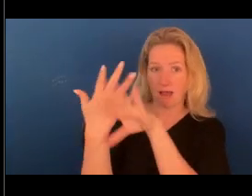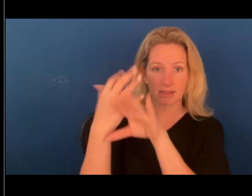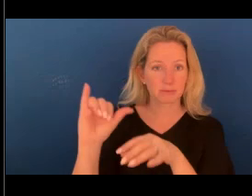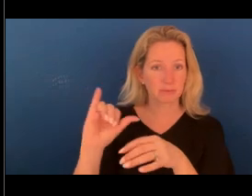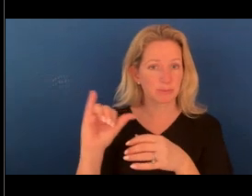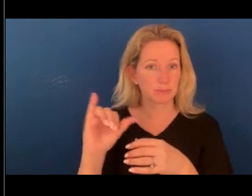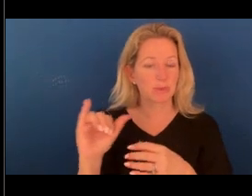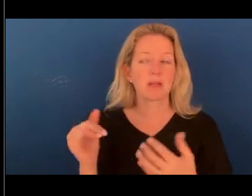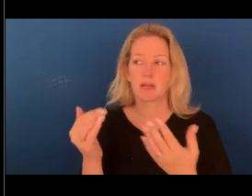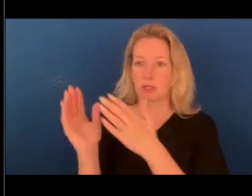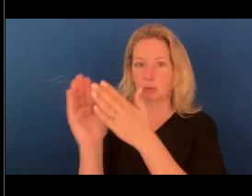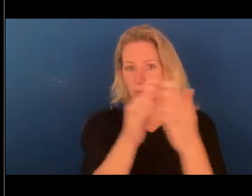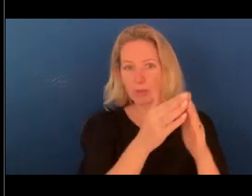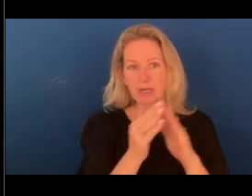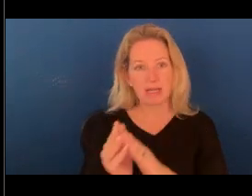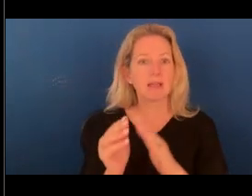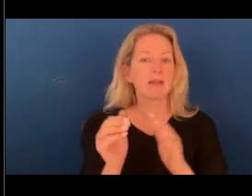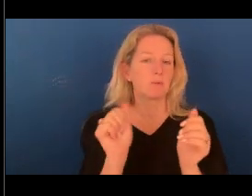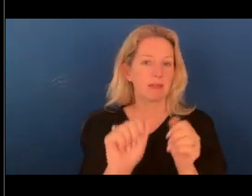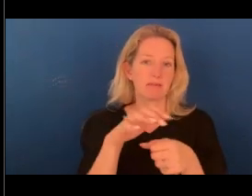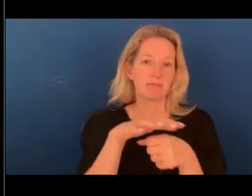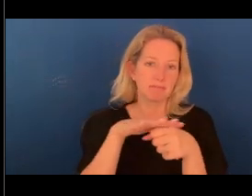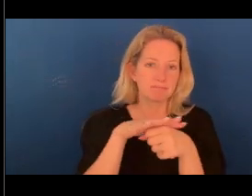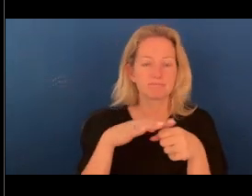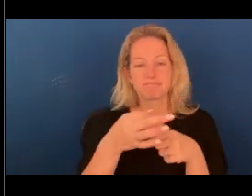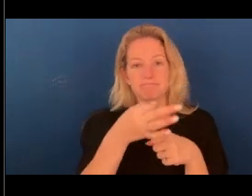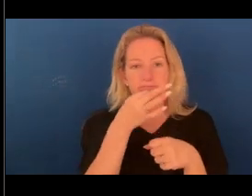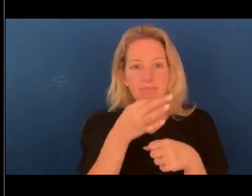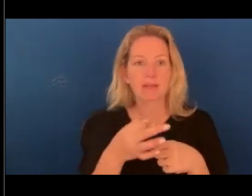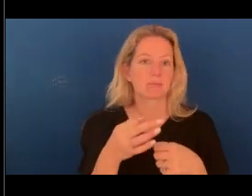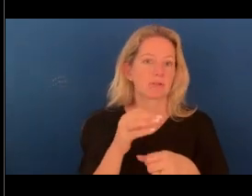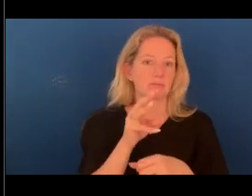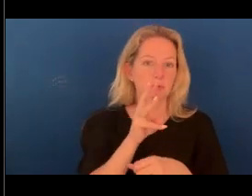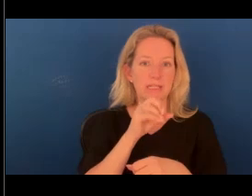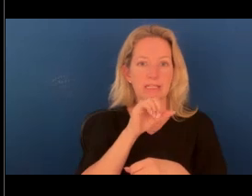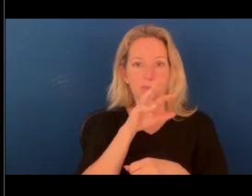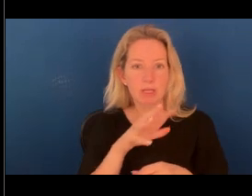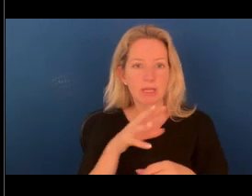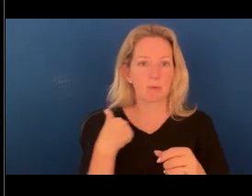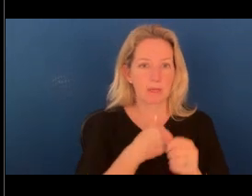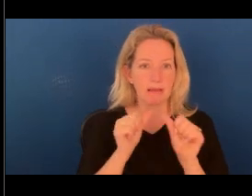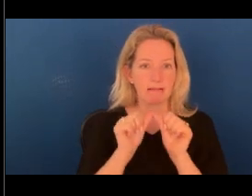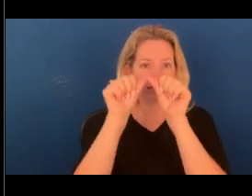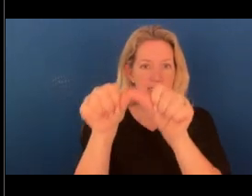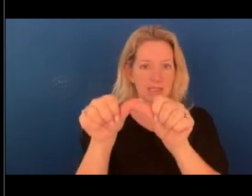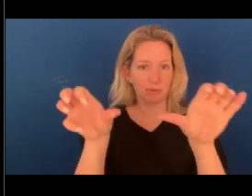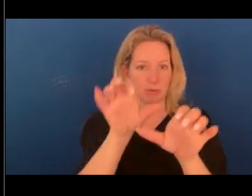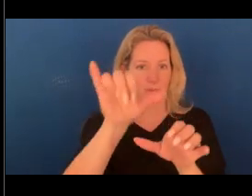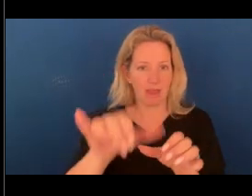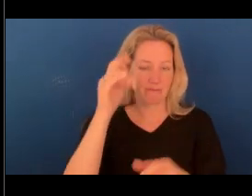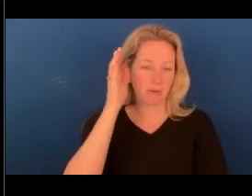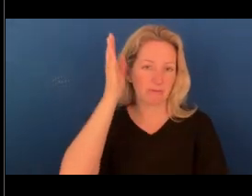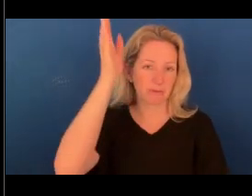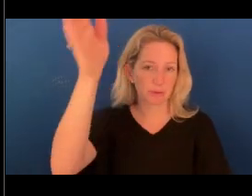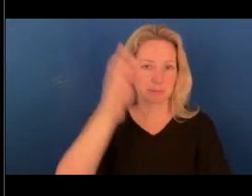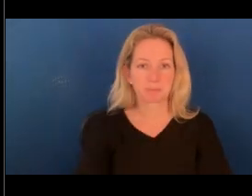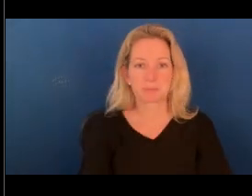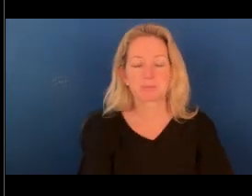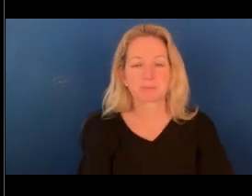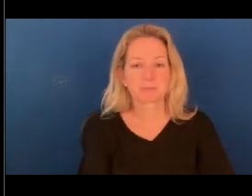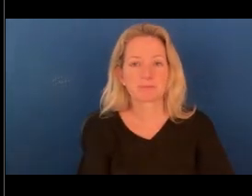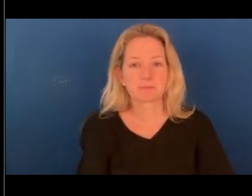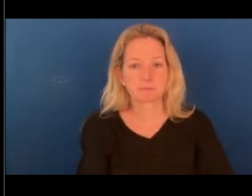community with topical area expertise in marine debris, so we can continue to do that into the future. So I will